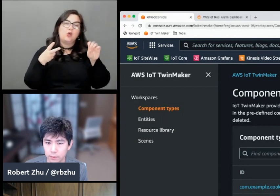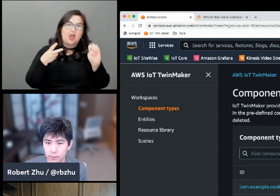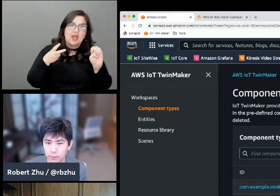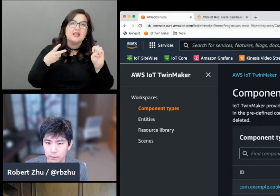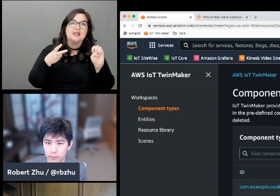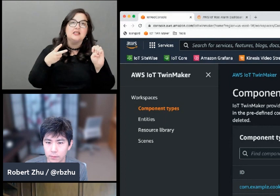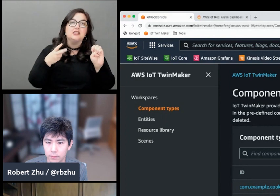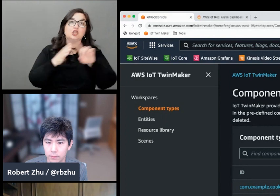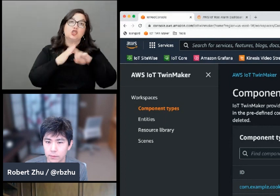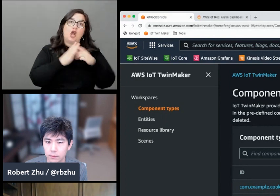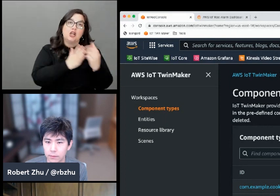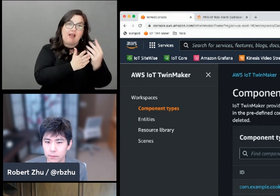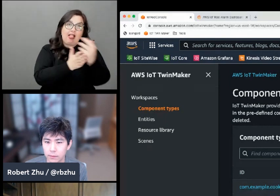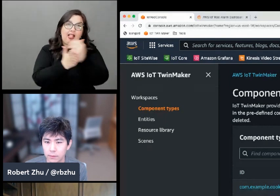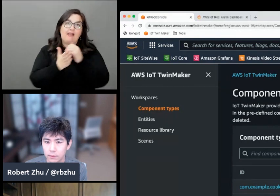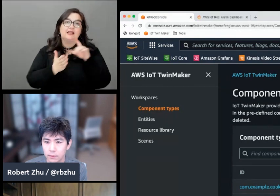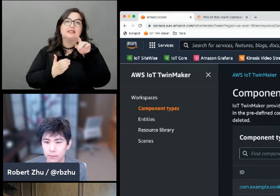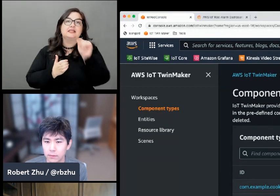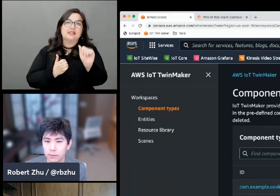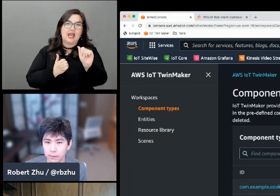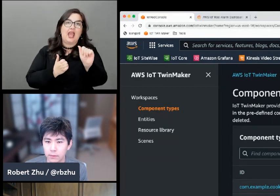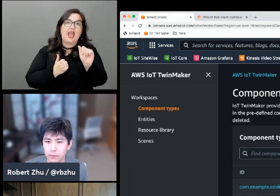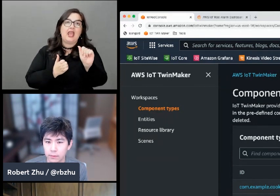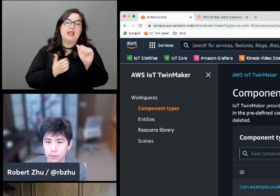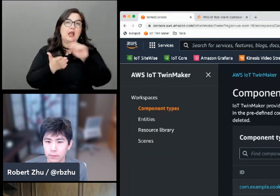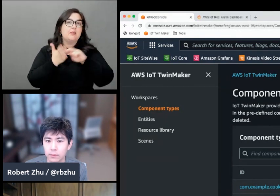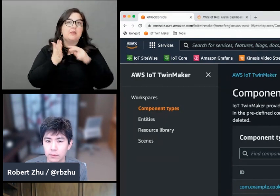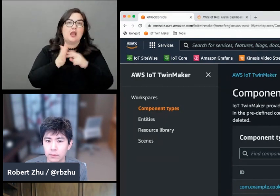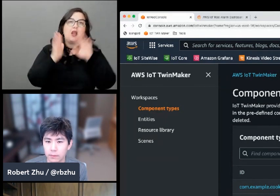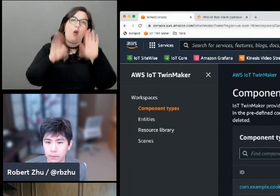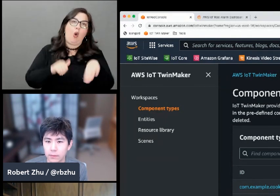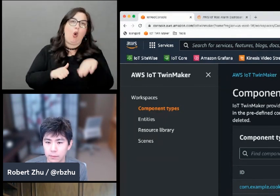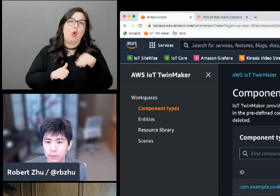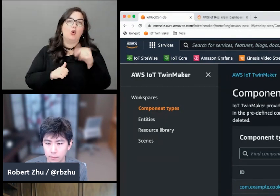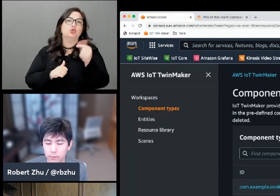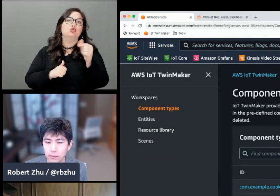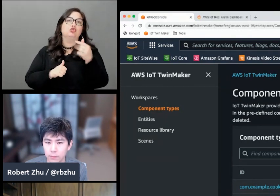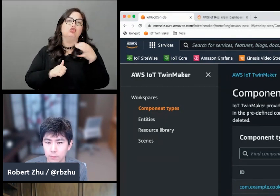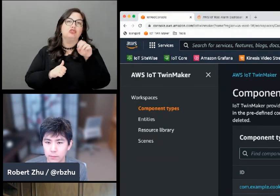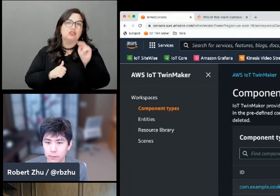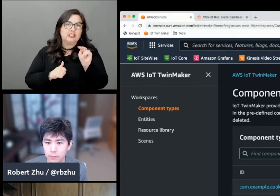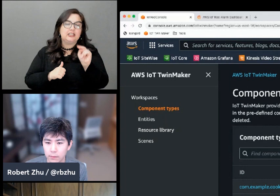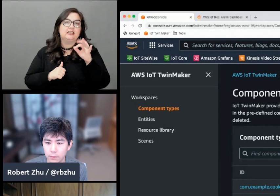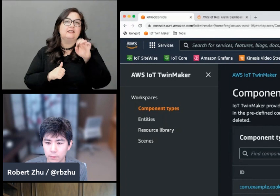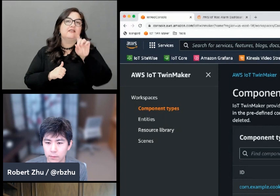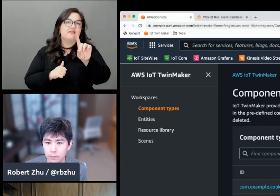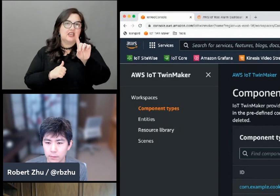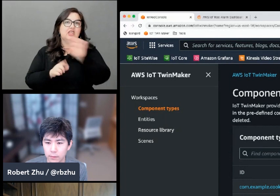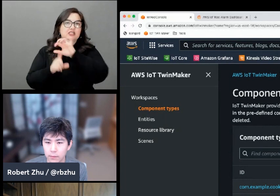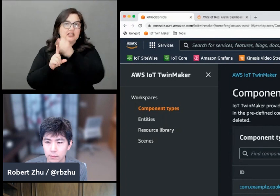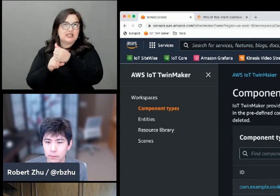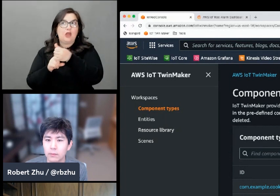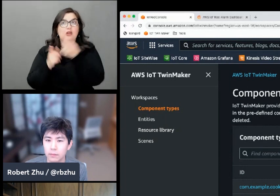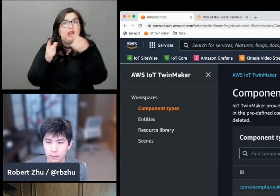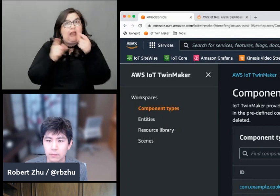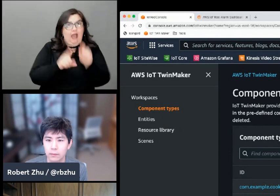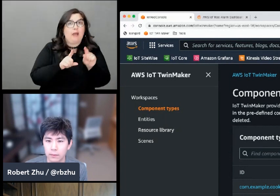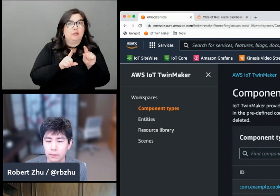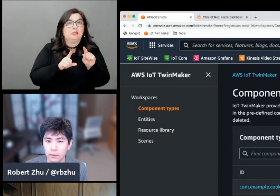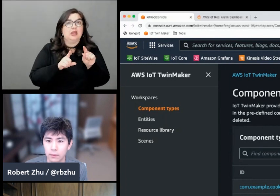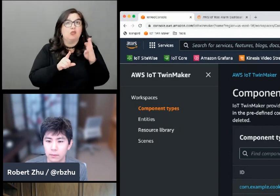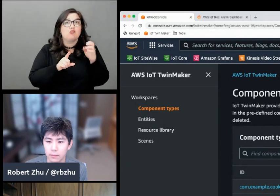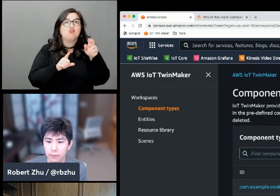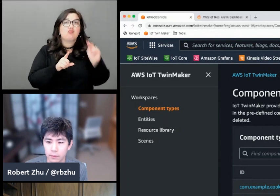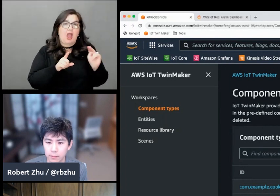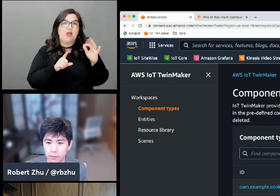But we can't always go and consider it greenfield scenarios. We have to consider these brownfield scenarios where you have data already, and